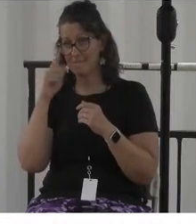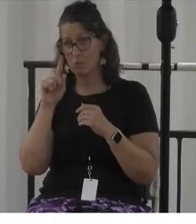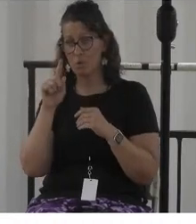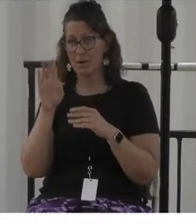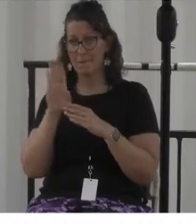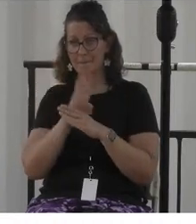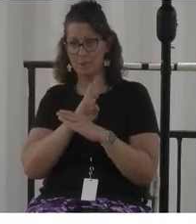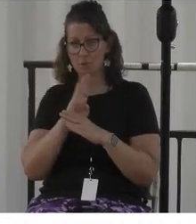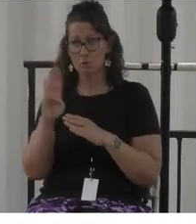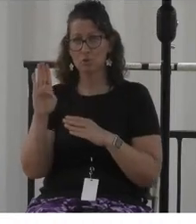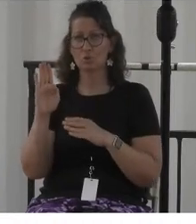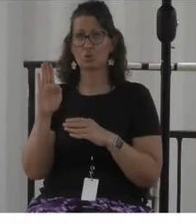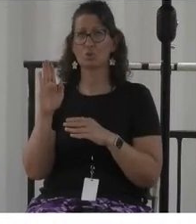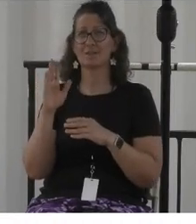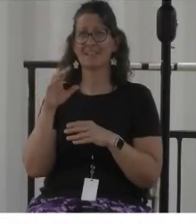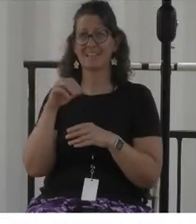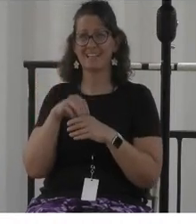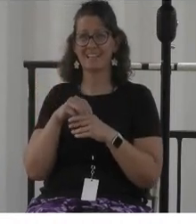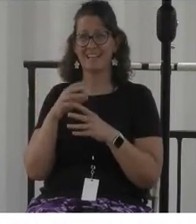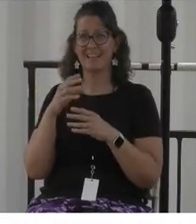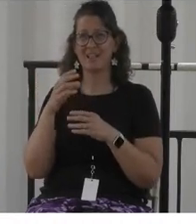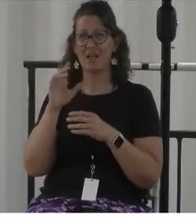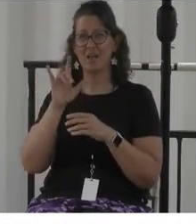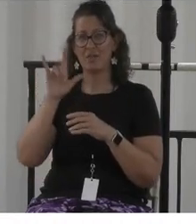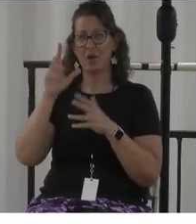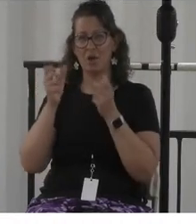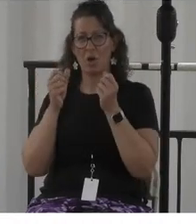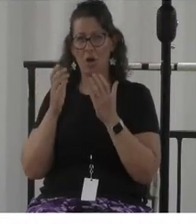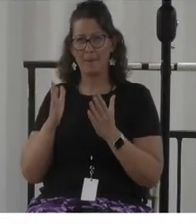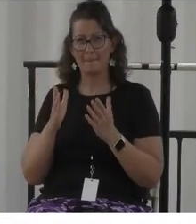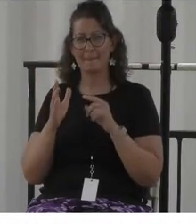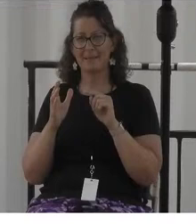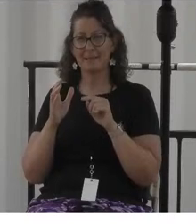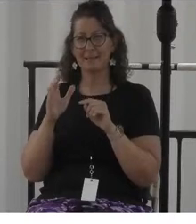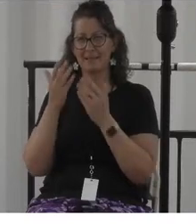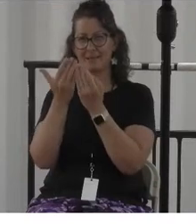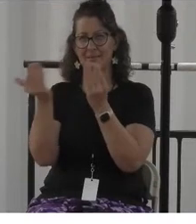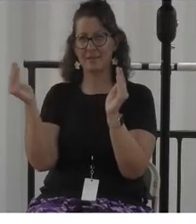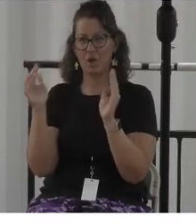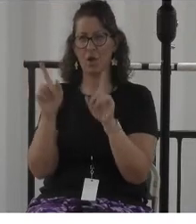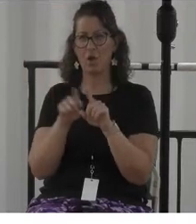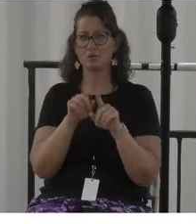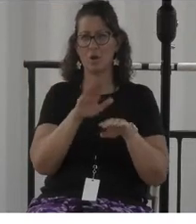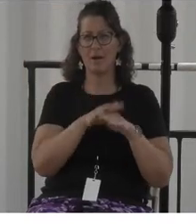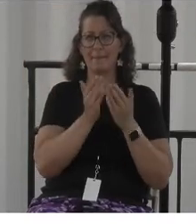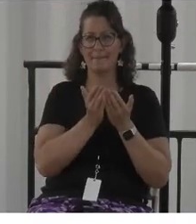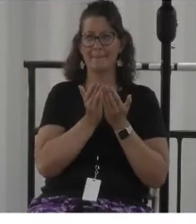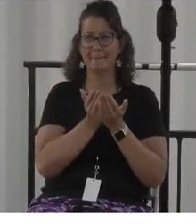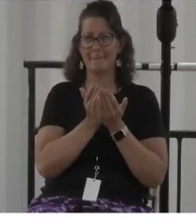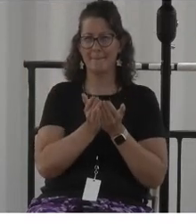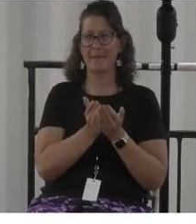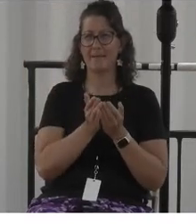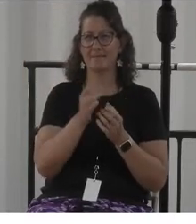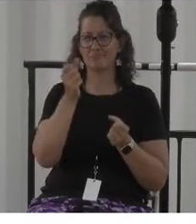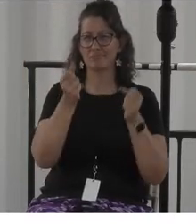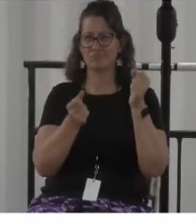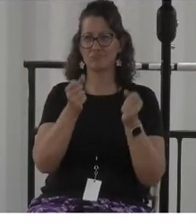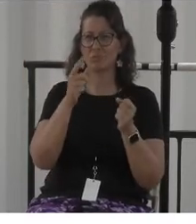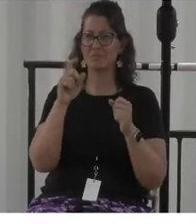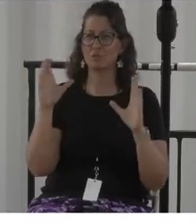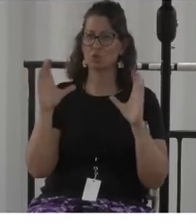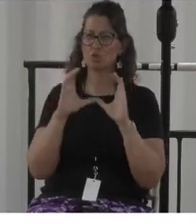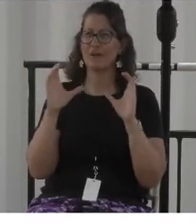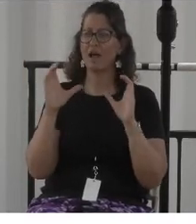commercial in the cockpit and also on maritime vessels, you have to get certified by very